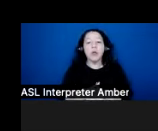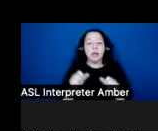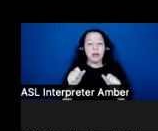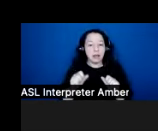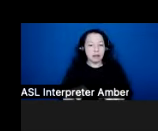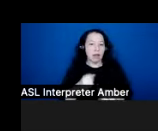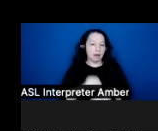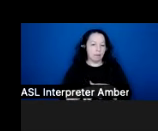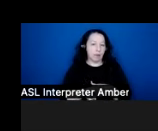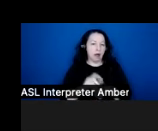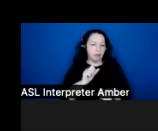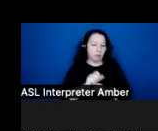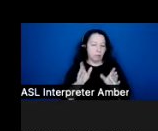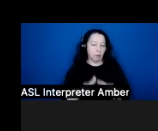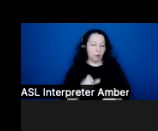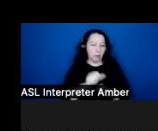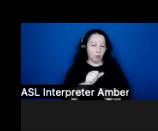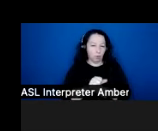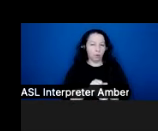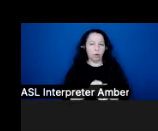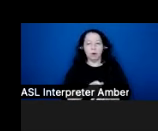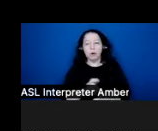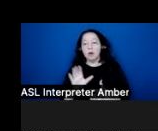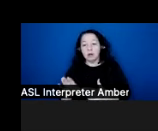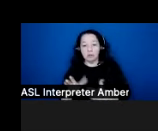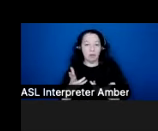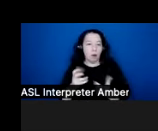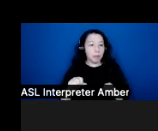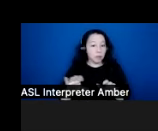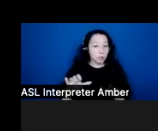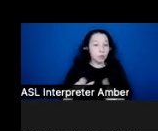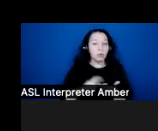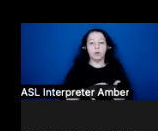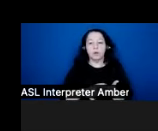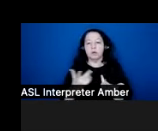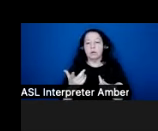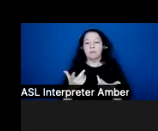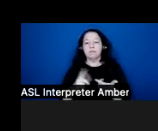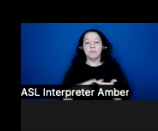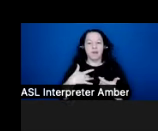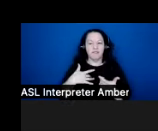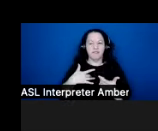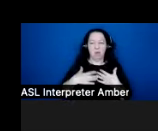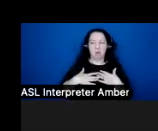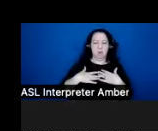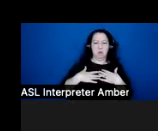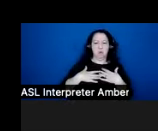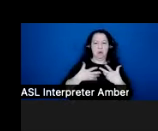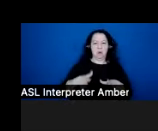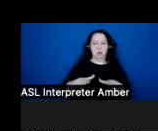Employment Opportunity Commission, right, the EEOC, and then investigated. So behaviors of sexual harassment